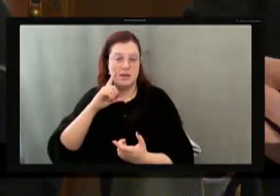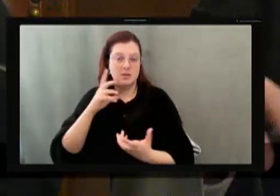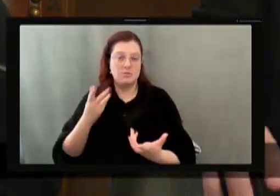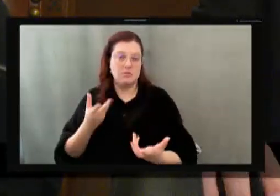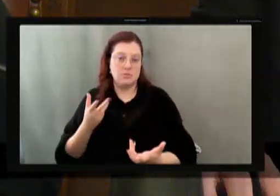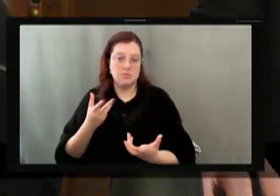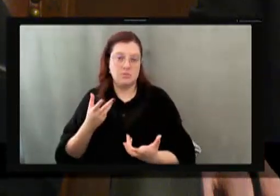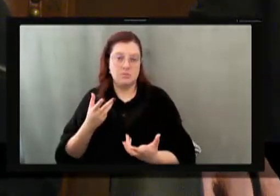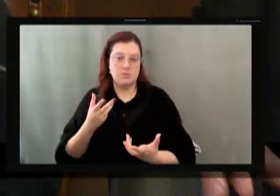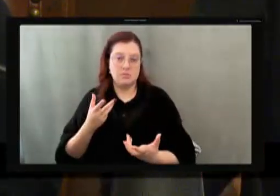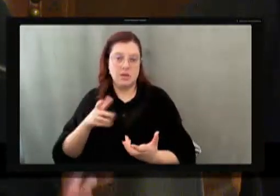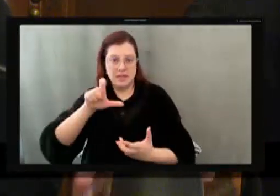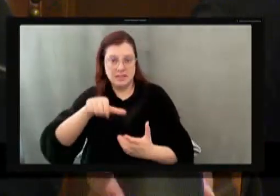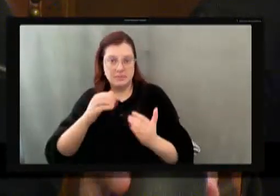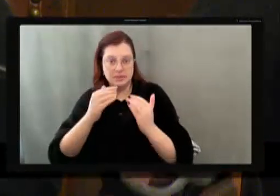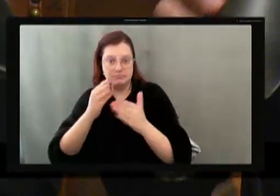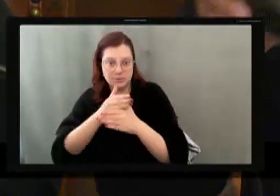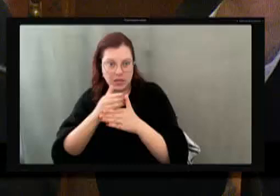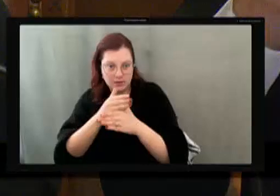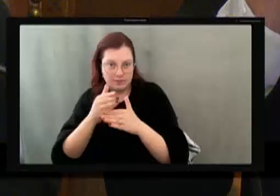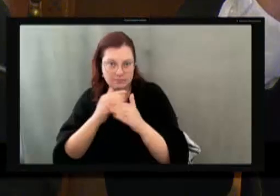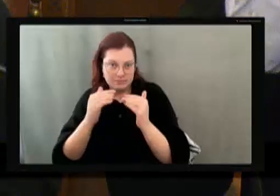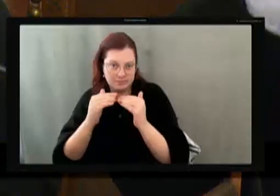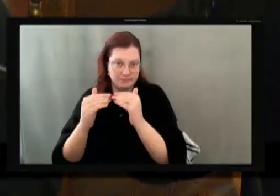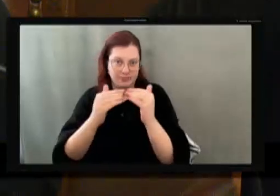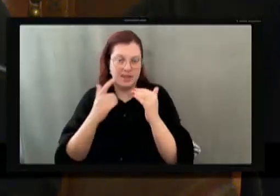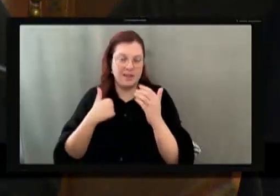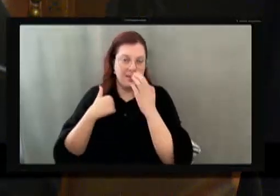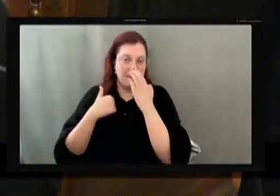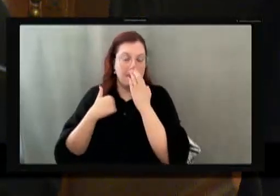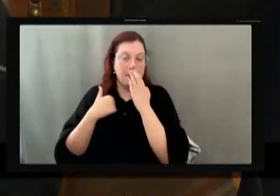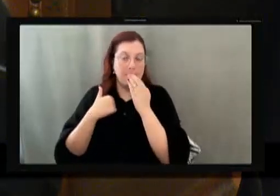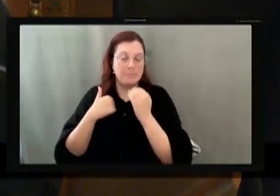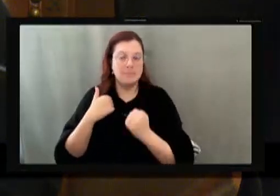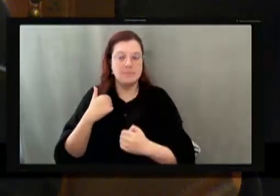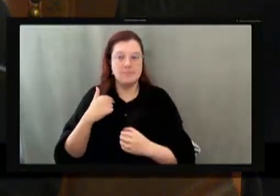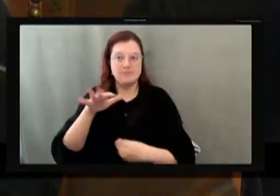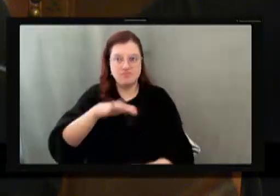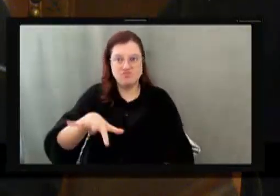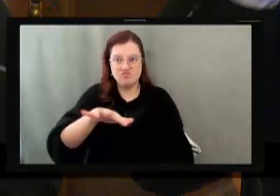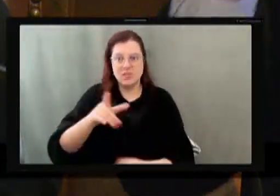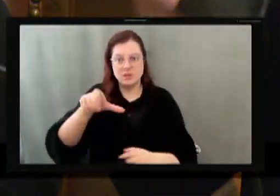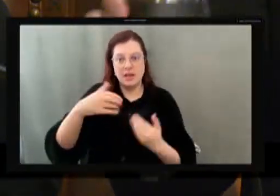be divided evenly. I think geographically there should be some diversity